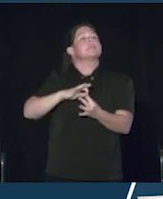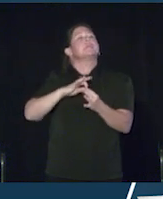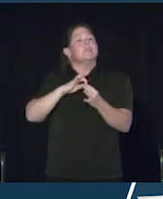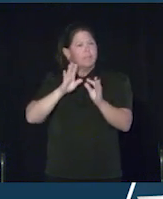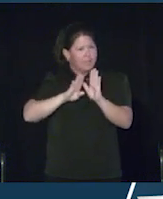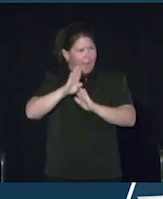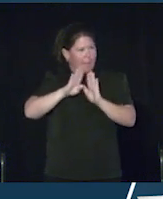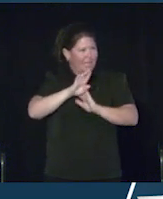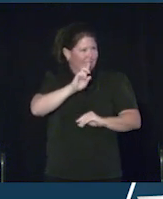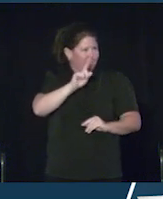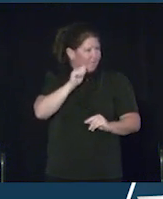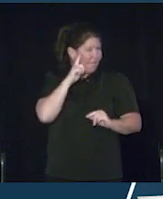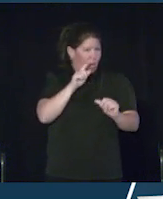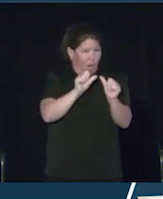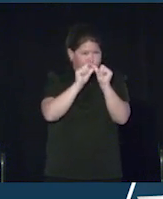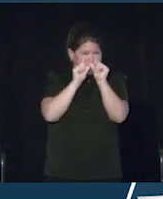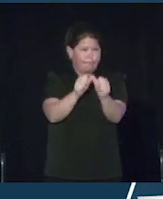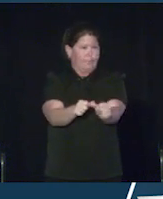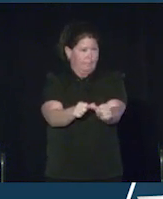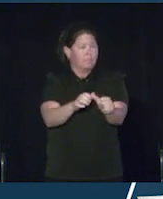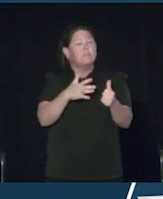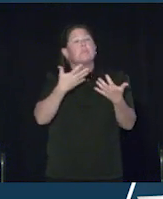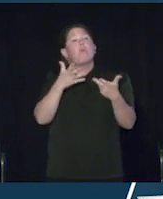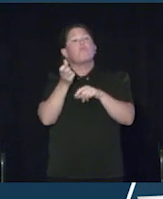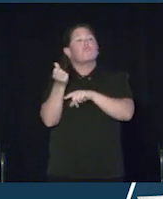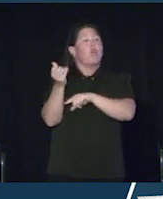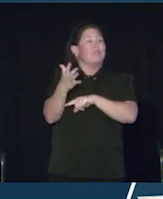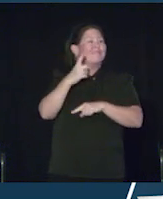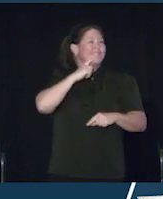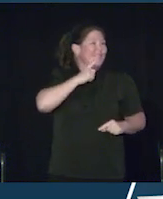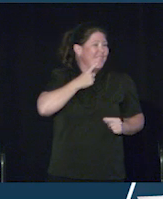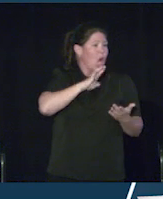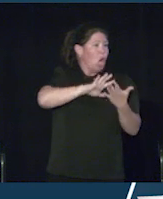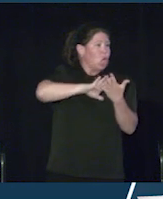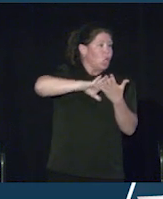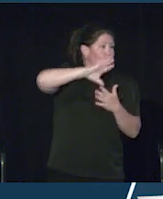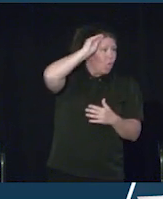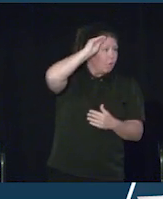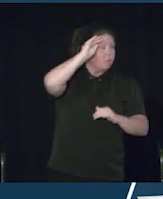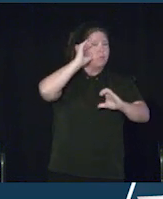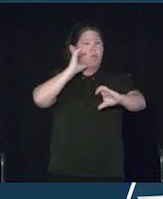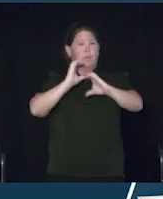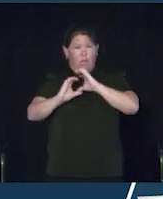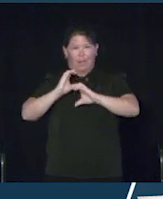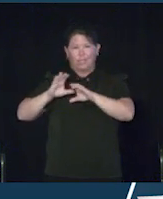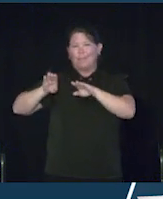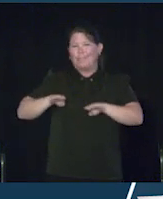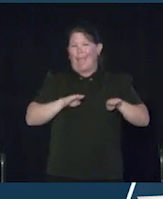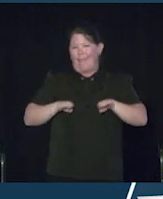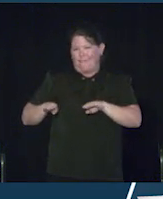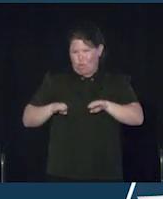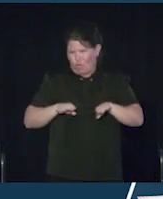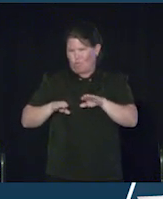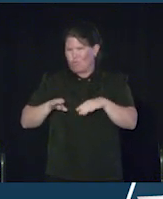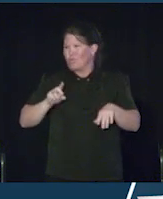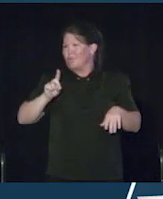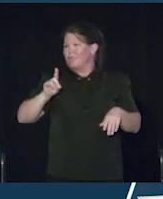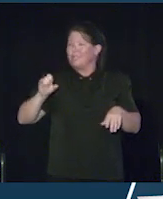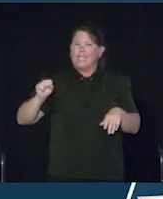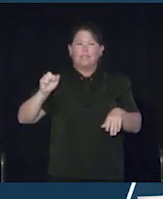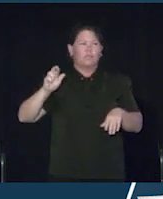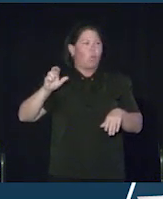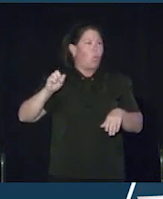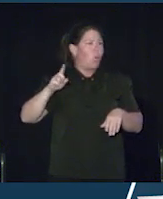duration that causes severe learning, communication, and behavior disorders. A lot of times we